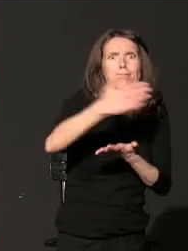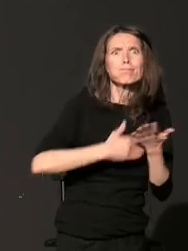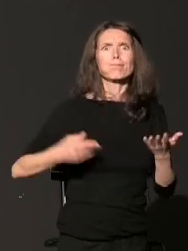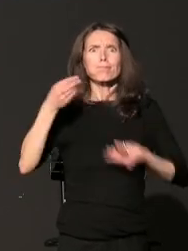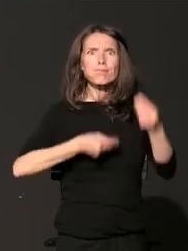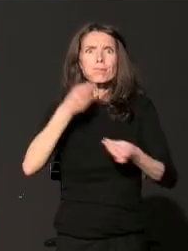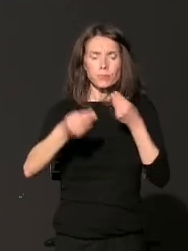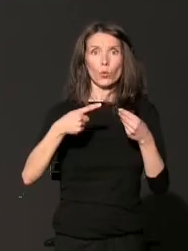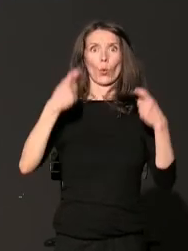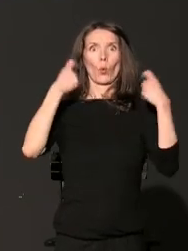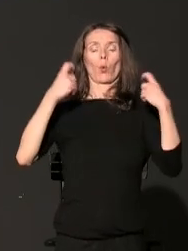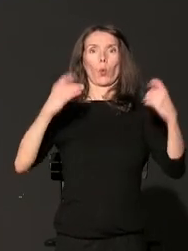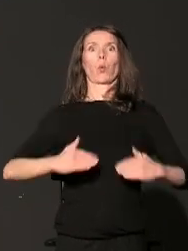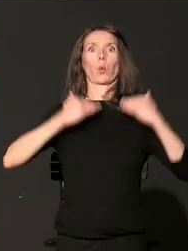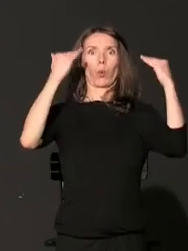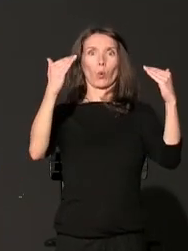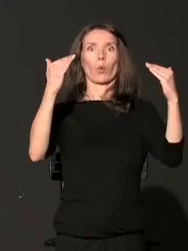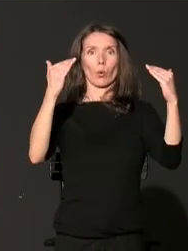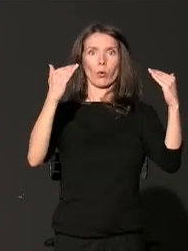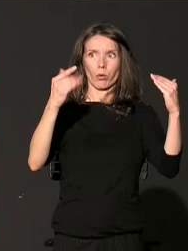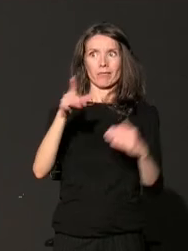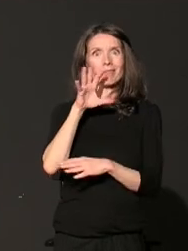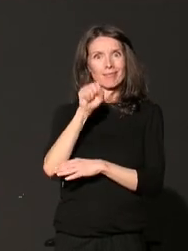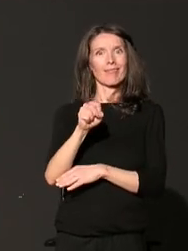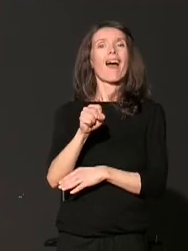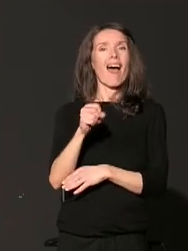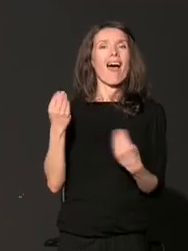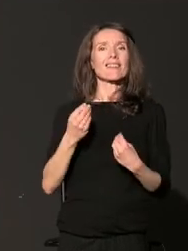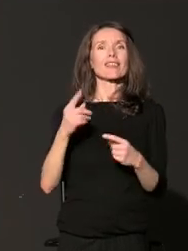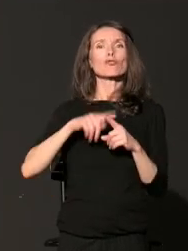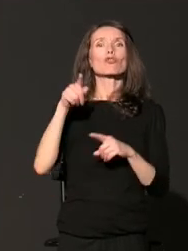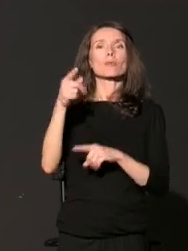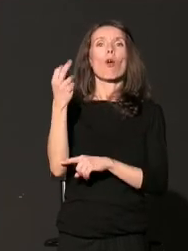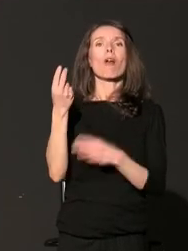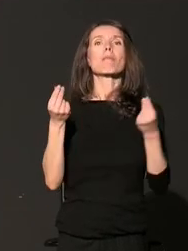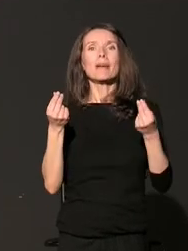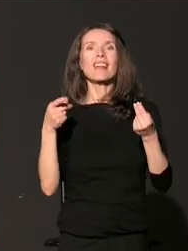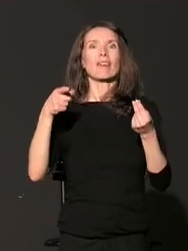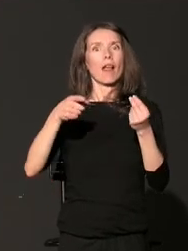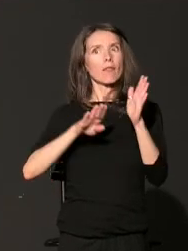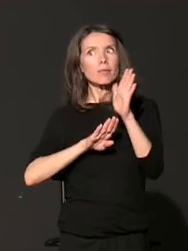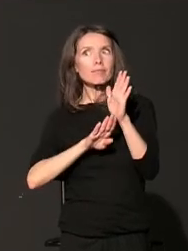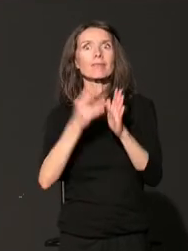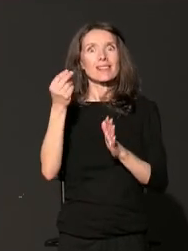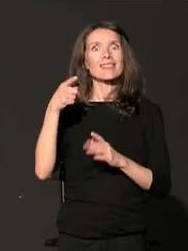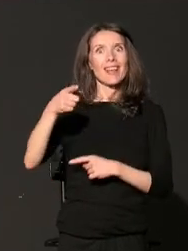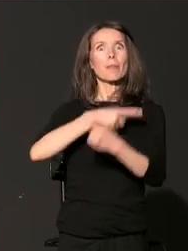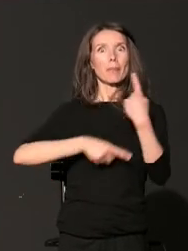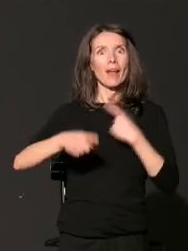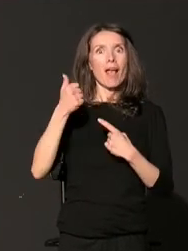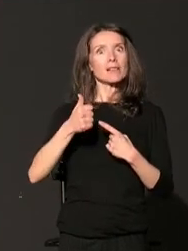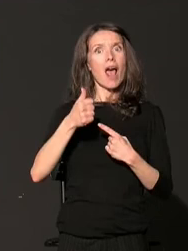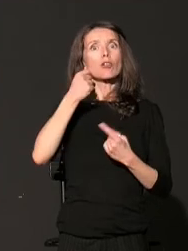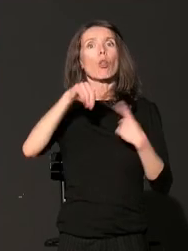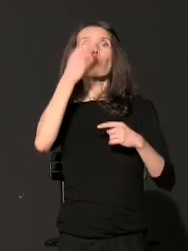growth that has been going on here that now enables citizens to unleash that generous side of themselves. And so I'm proud to see that this continues to go.